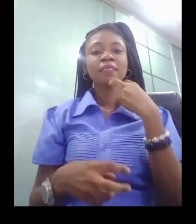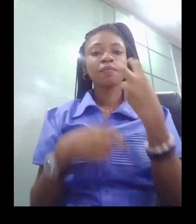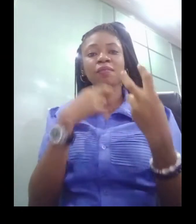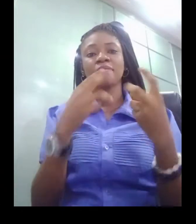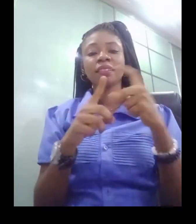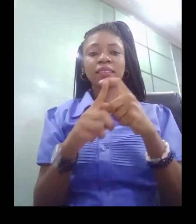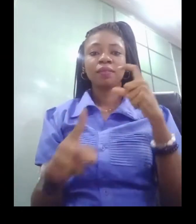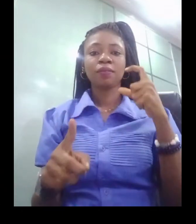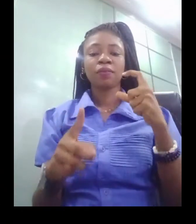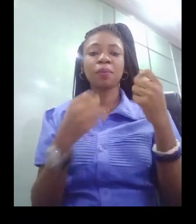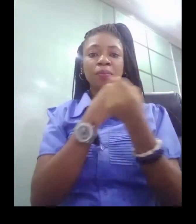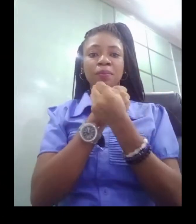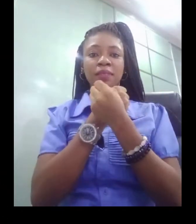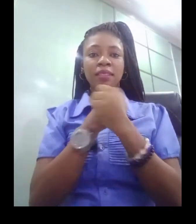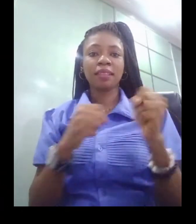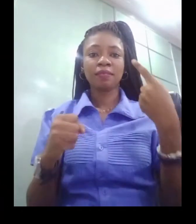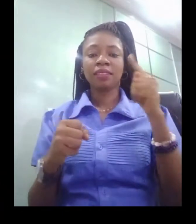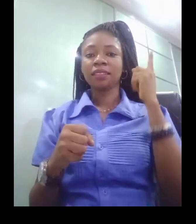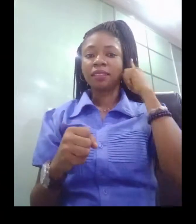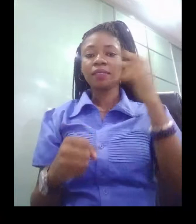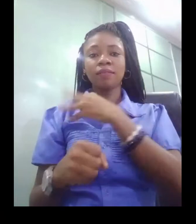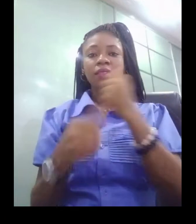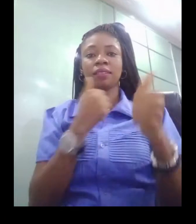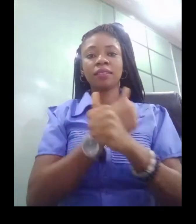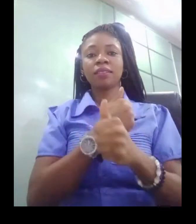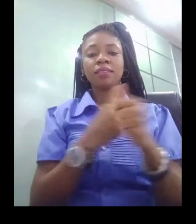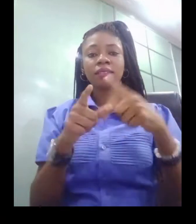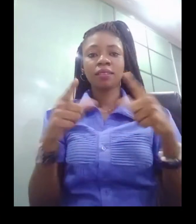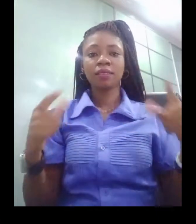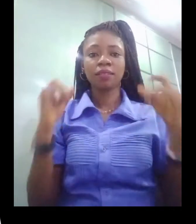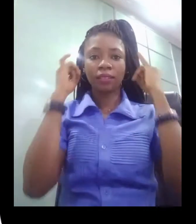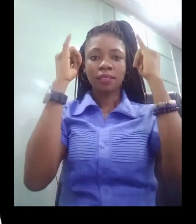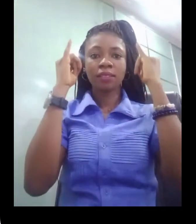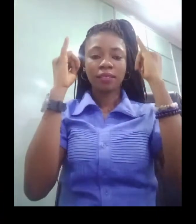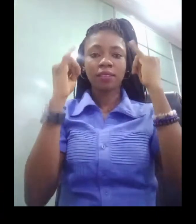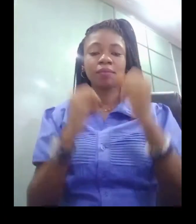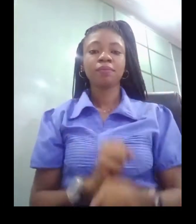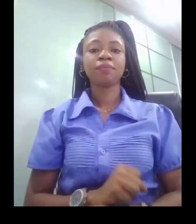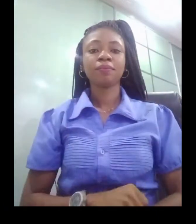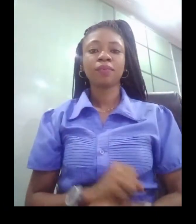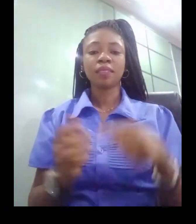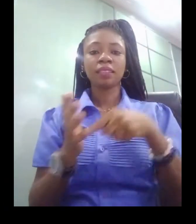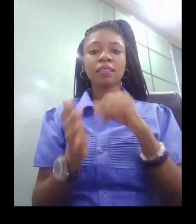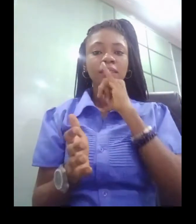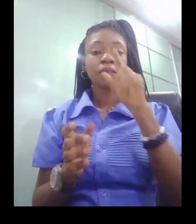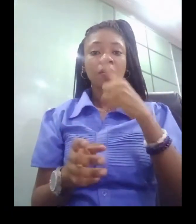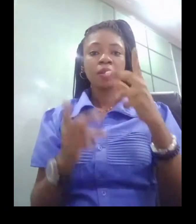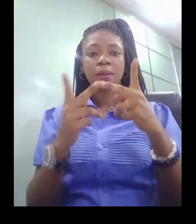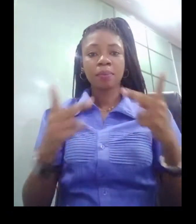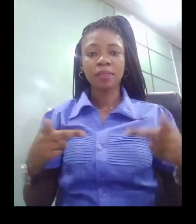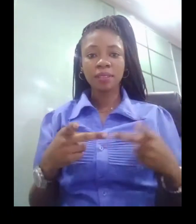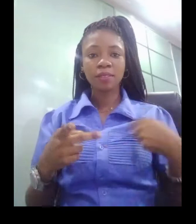brought to you by Save the Deaf and Endangered Languages Initiative. This is the only place